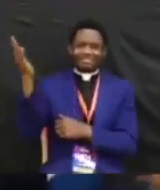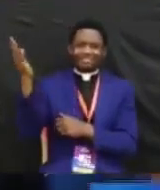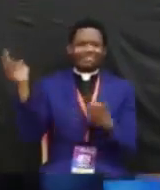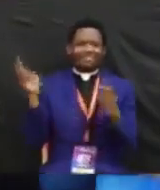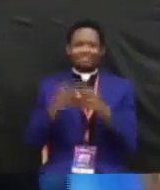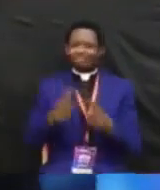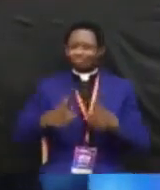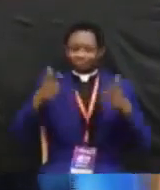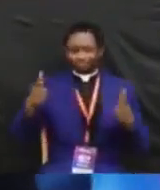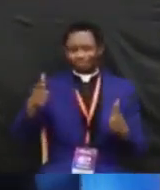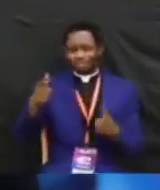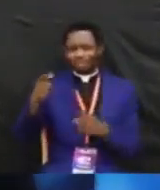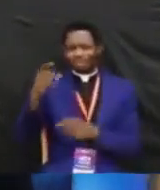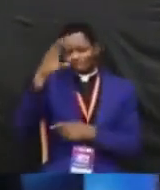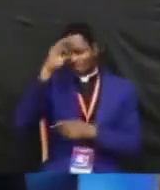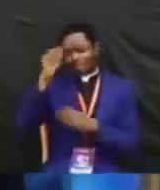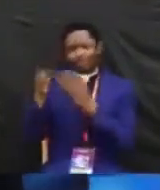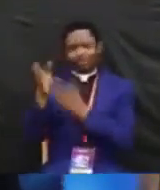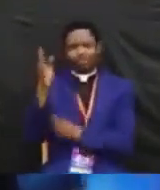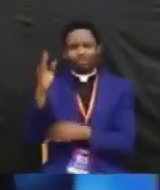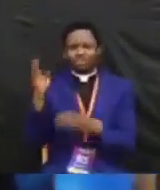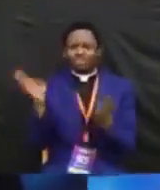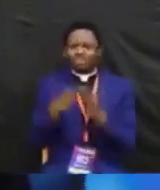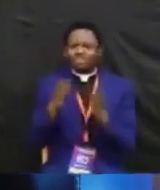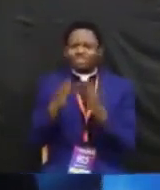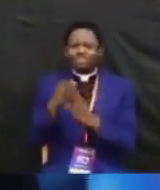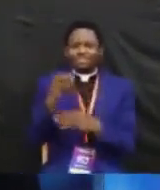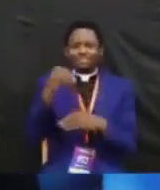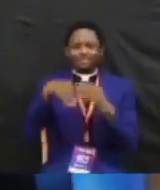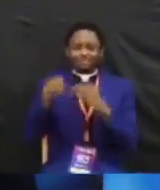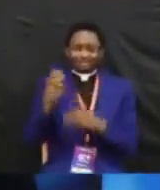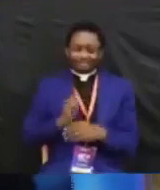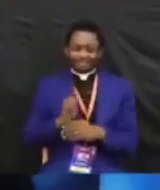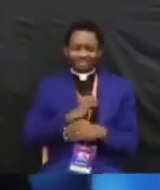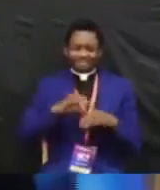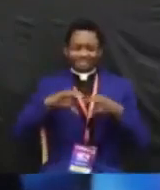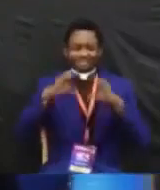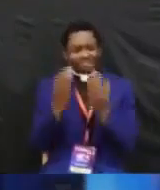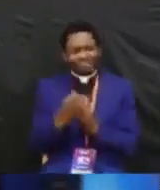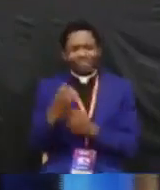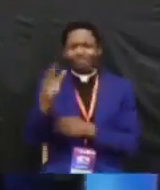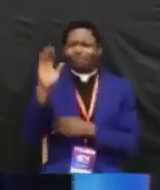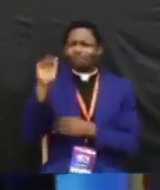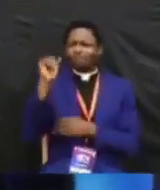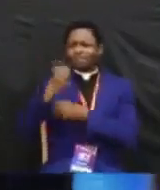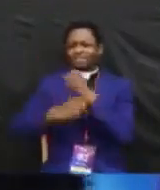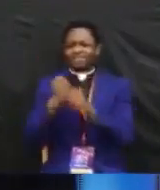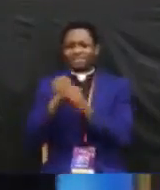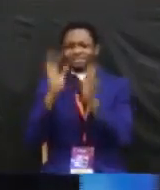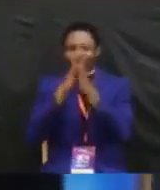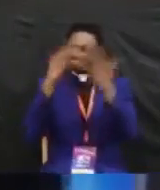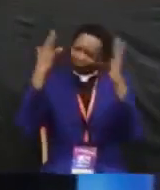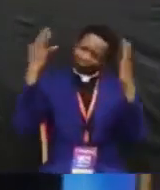God. 15 years of meritorious service for the Church of Pentecost. God bless him.